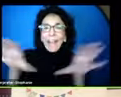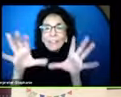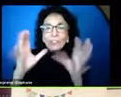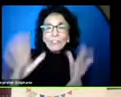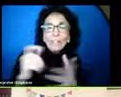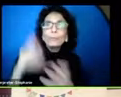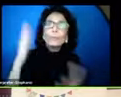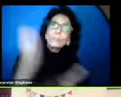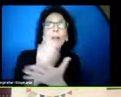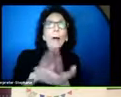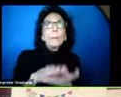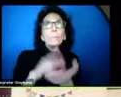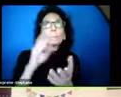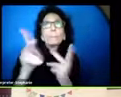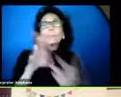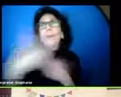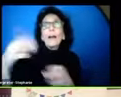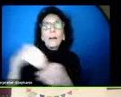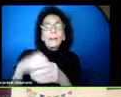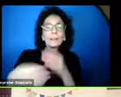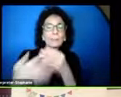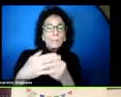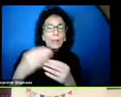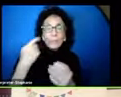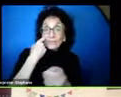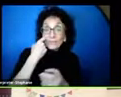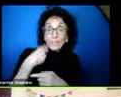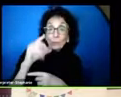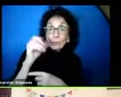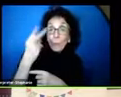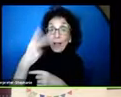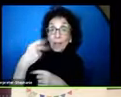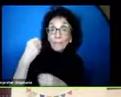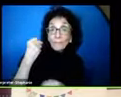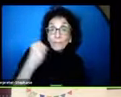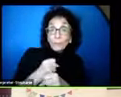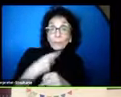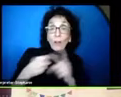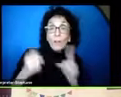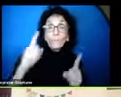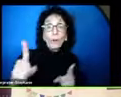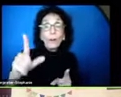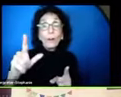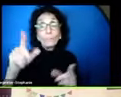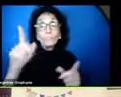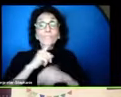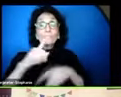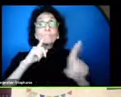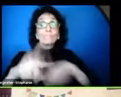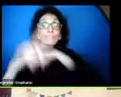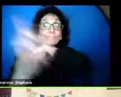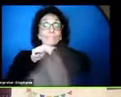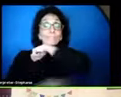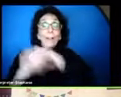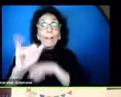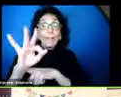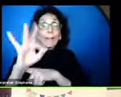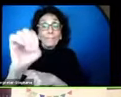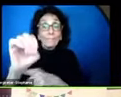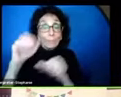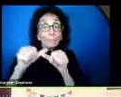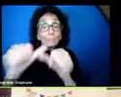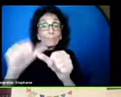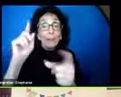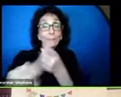served 12 years of a second-degree murder life without parole sentence after being convicted of being an accomplice under the state's felony murder